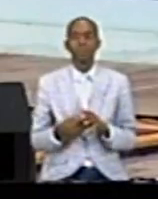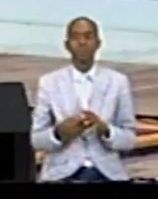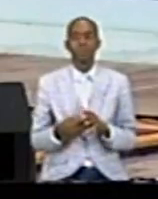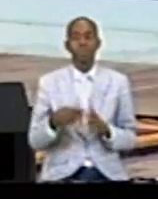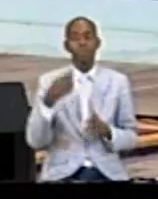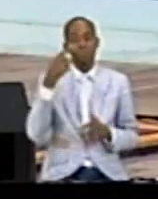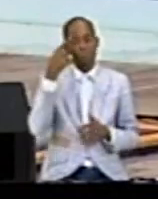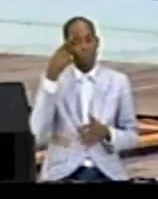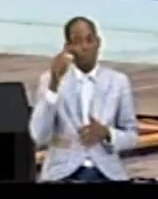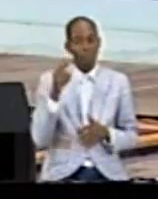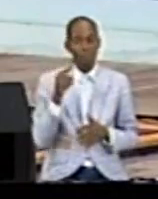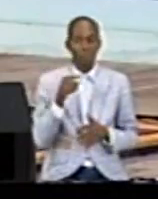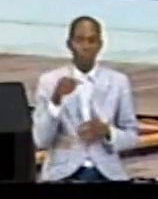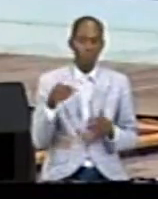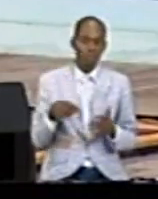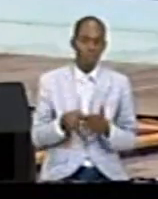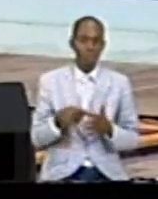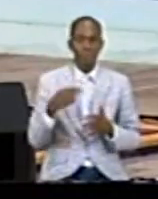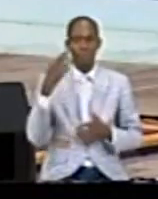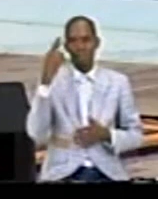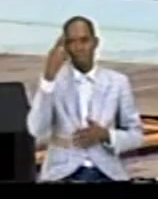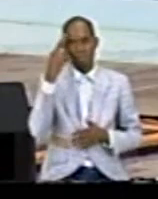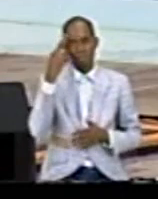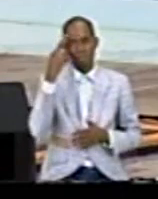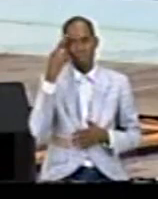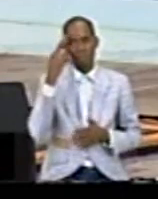for this reason,